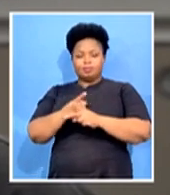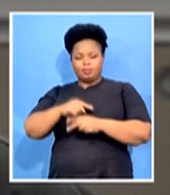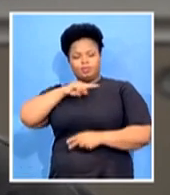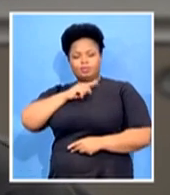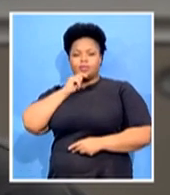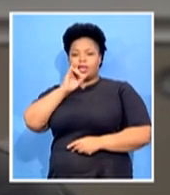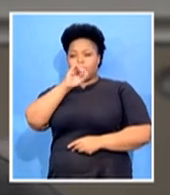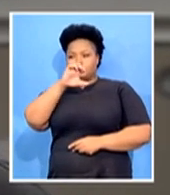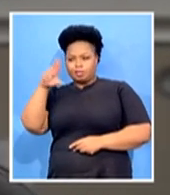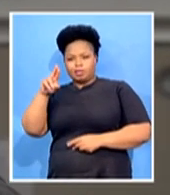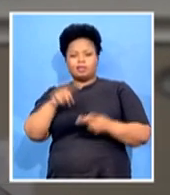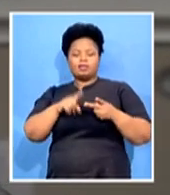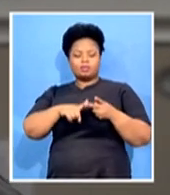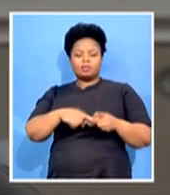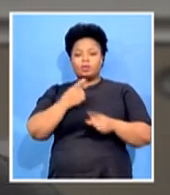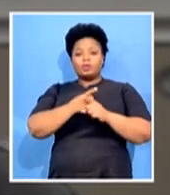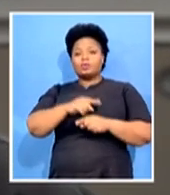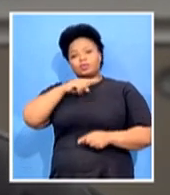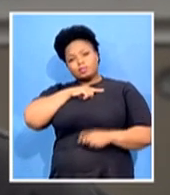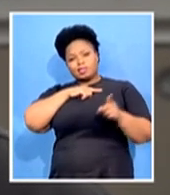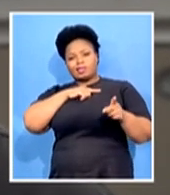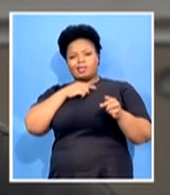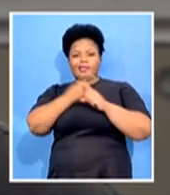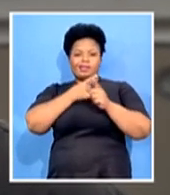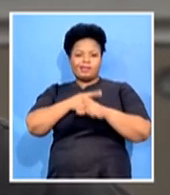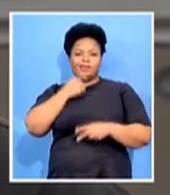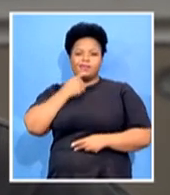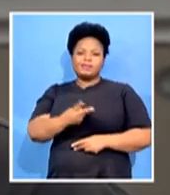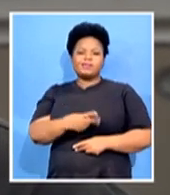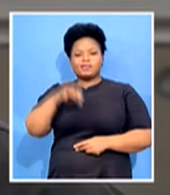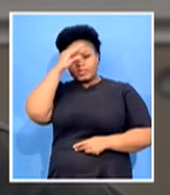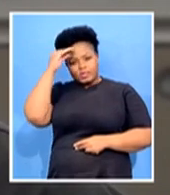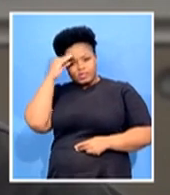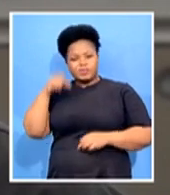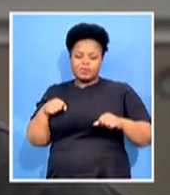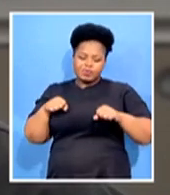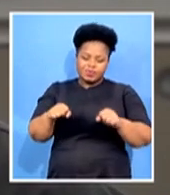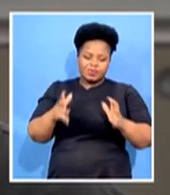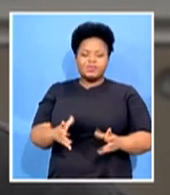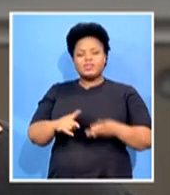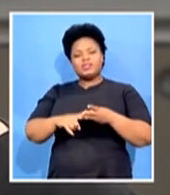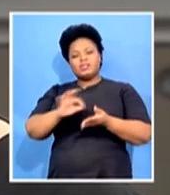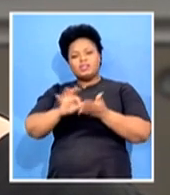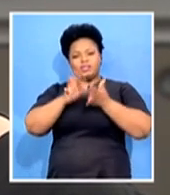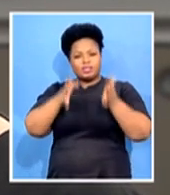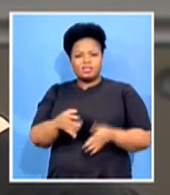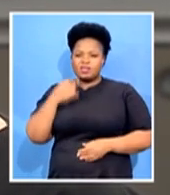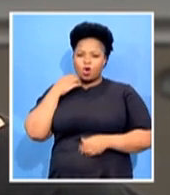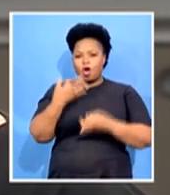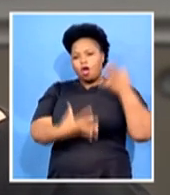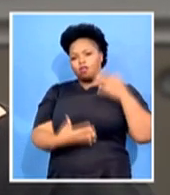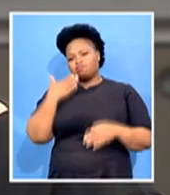and it's not just been the doctors, it's the nurses, the porters, the cleaning staff, it's everyone in this hospital, radiographers, physios, occupational